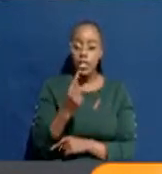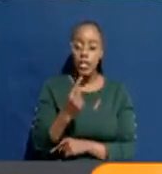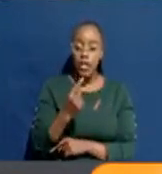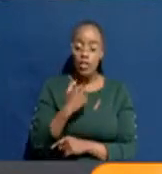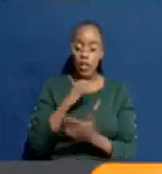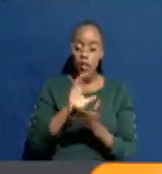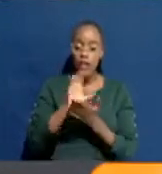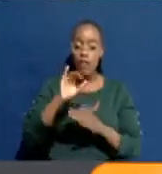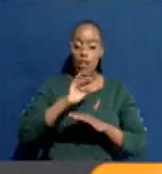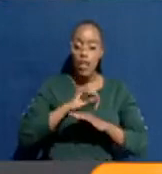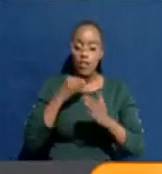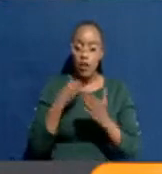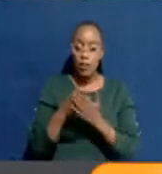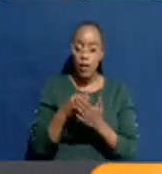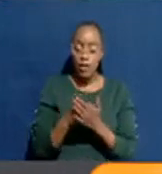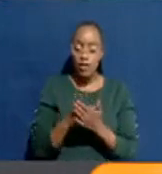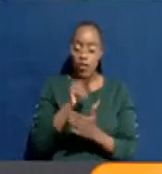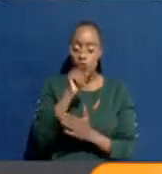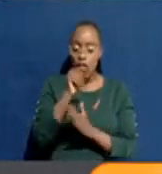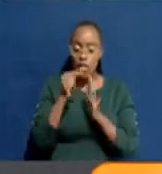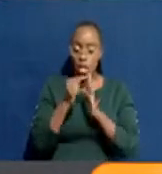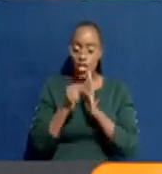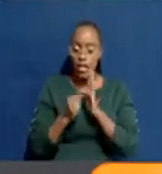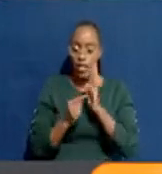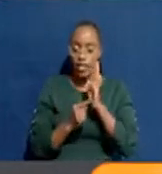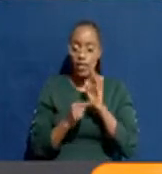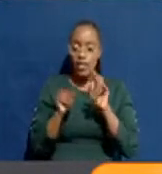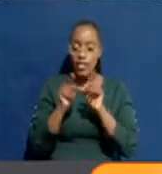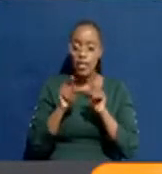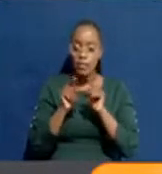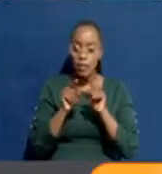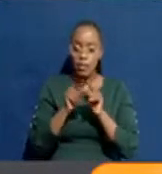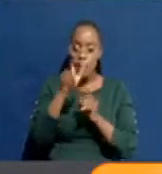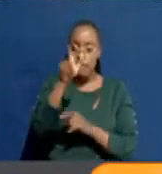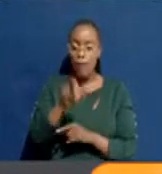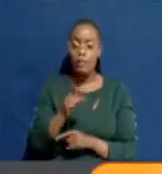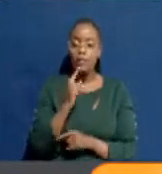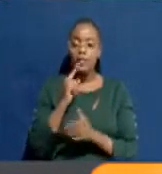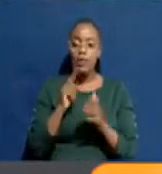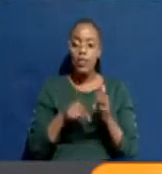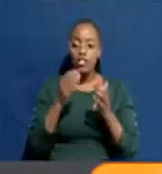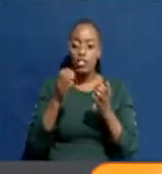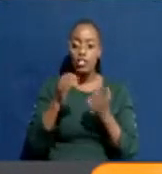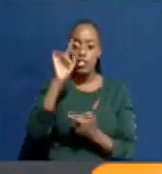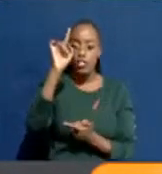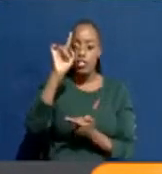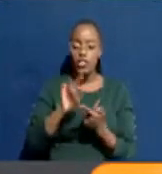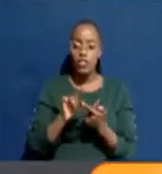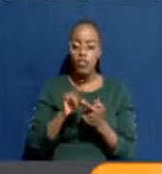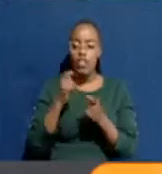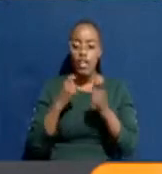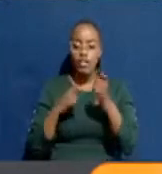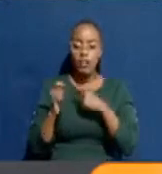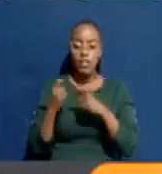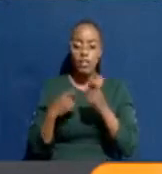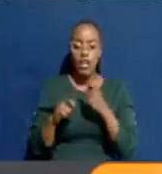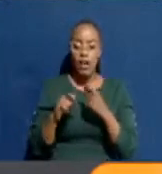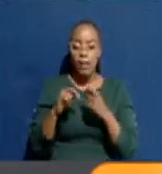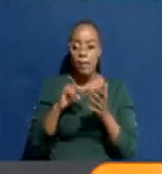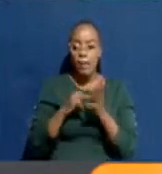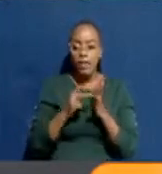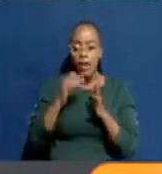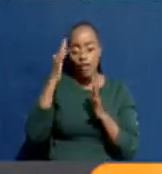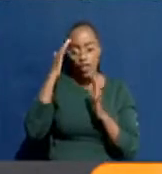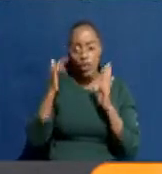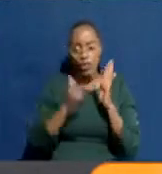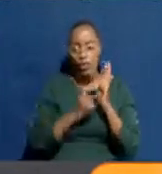not allocated enough money for this and that, the same person says, you need to reduce on the expenditure. So I don't know what is the